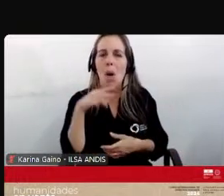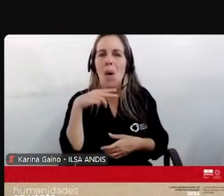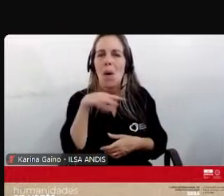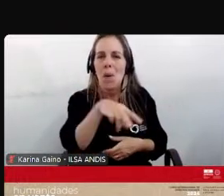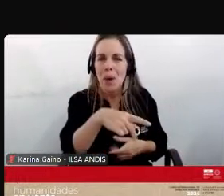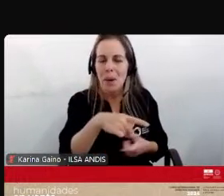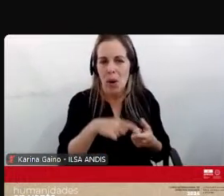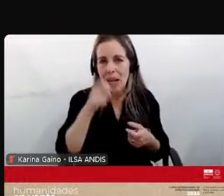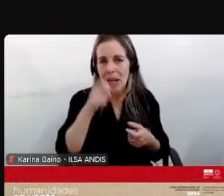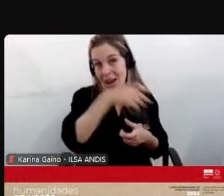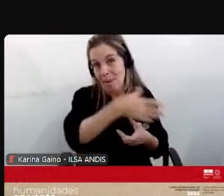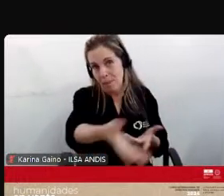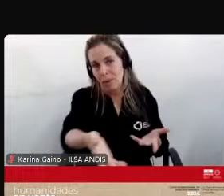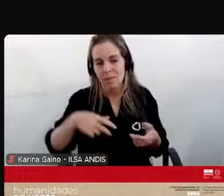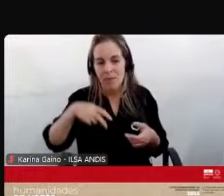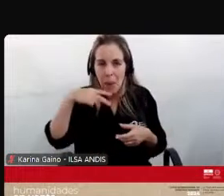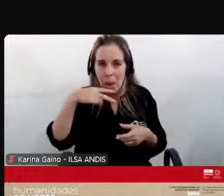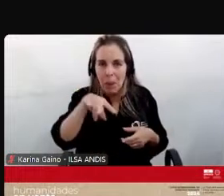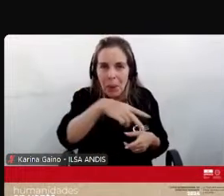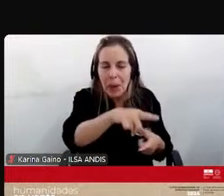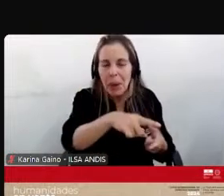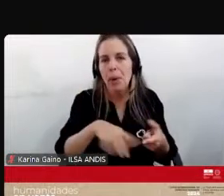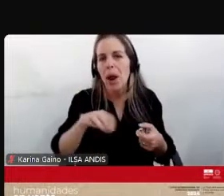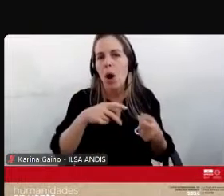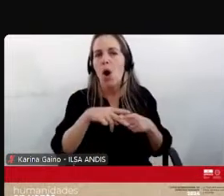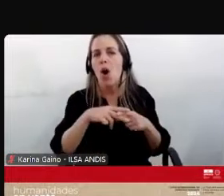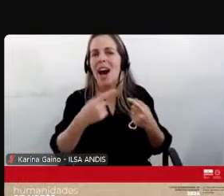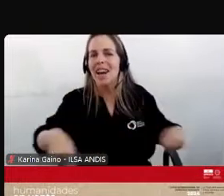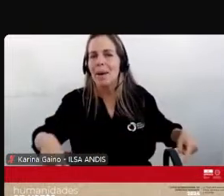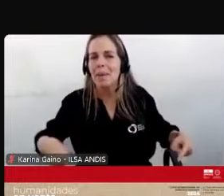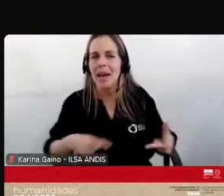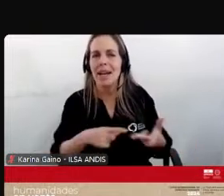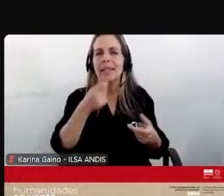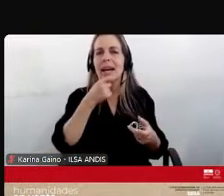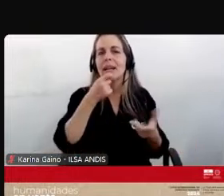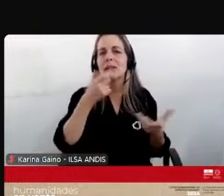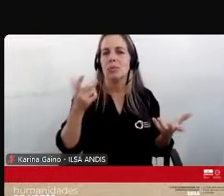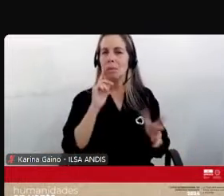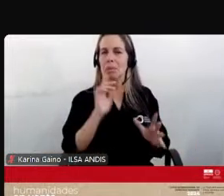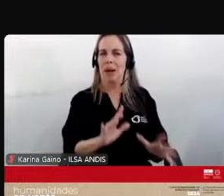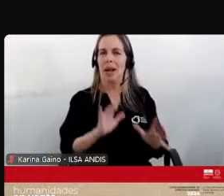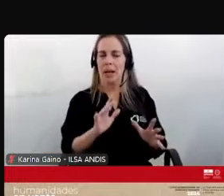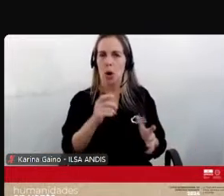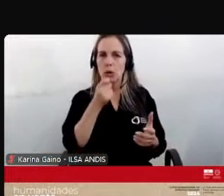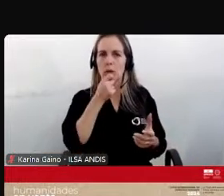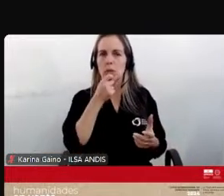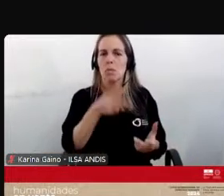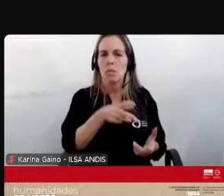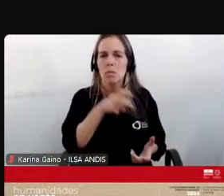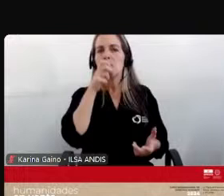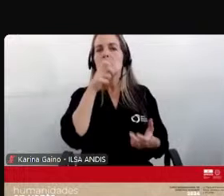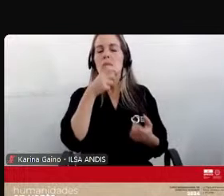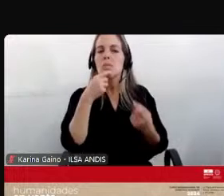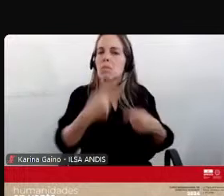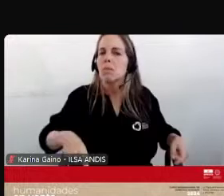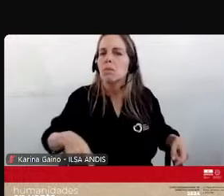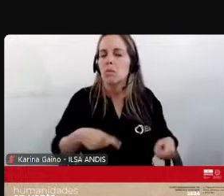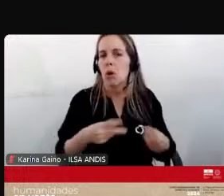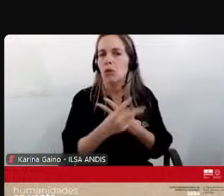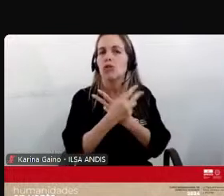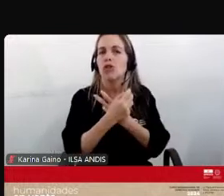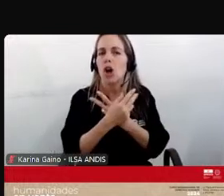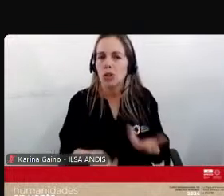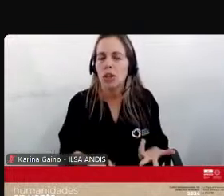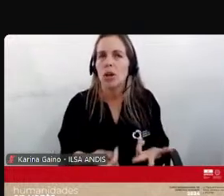heights, to exposure to pesticides, to working under the sun for long hours without shade